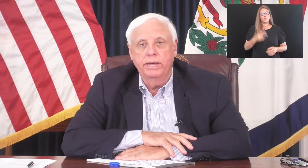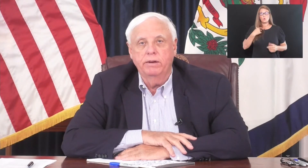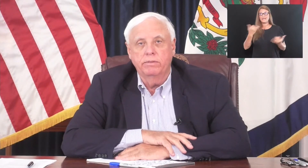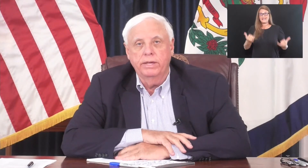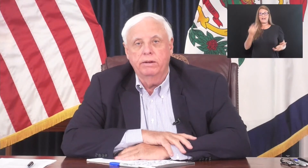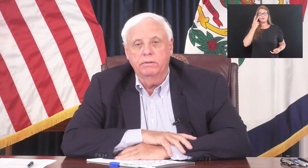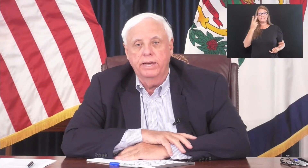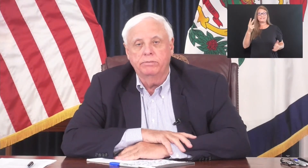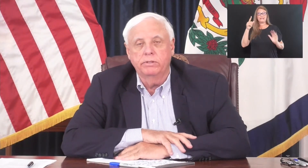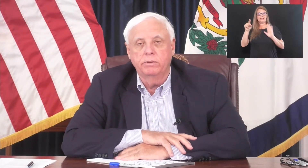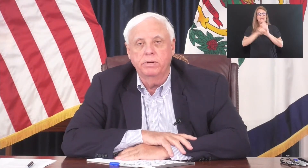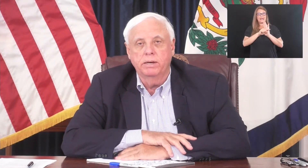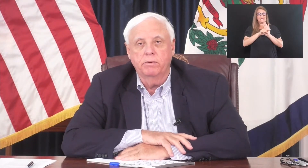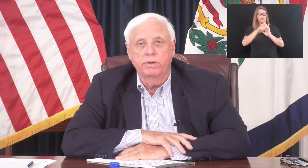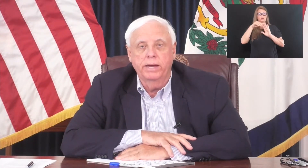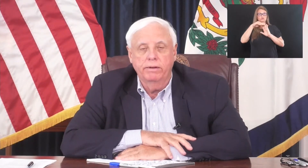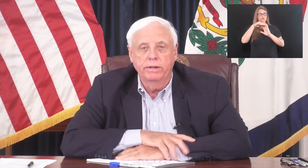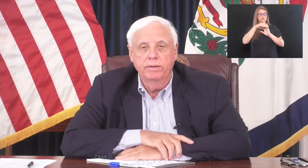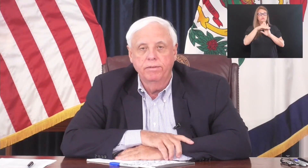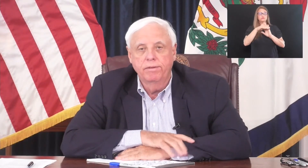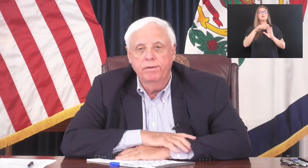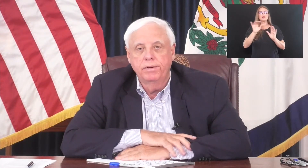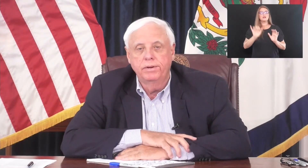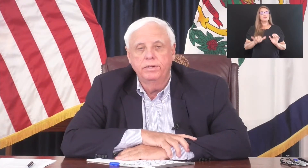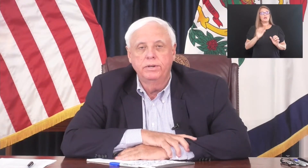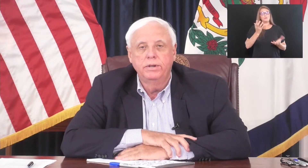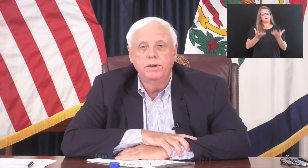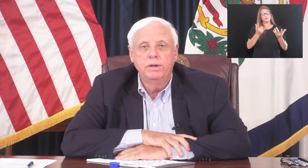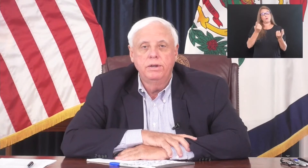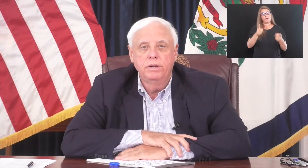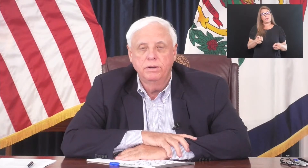negatively, that'll absolutely become a reality.